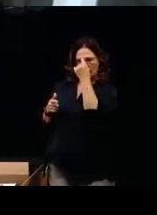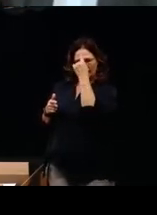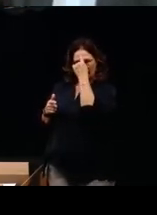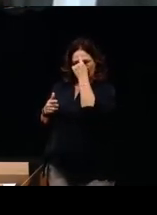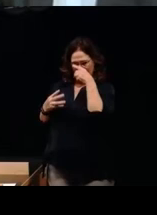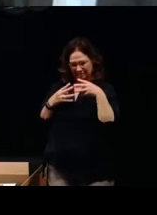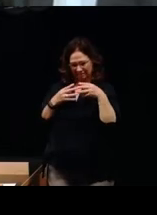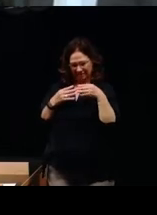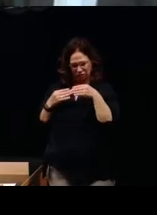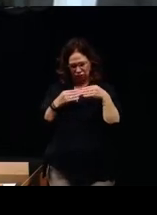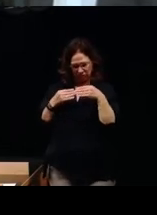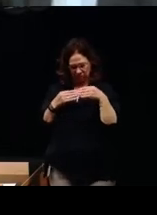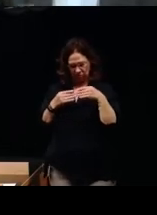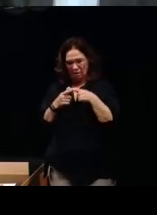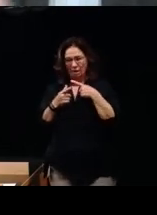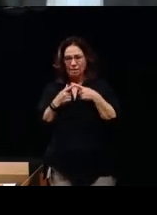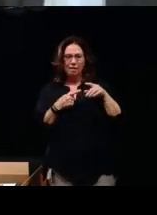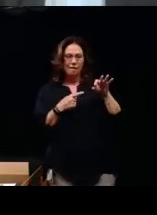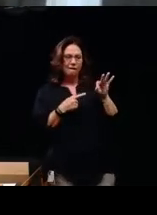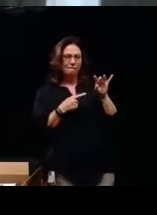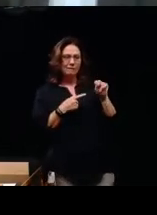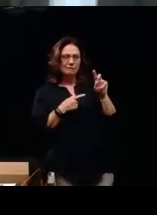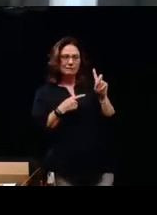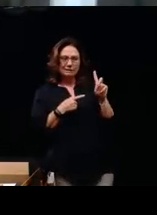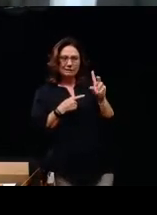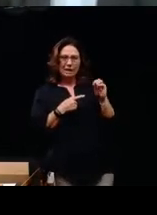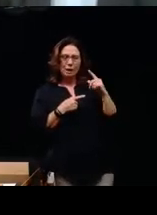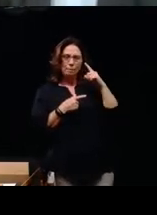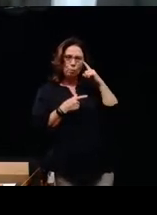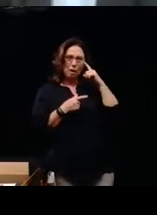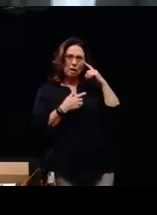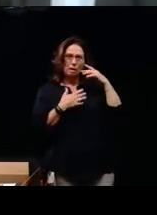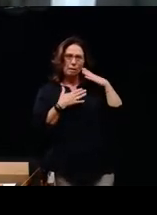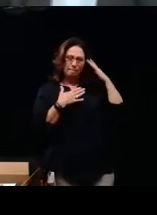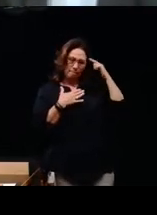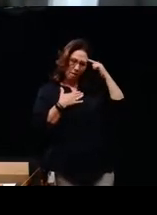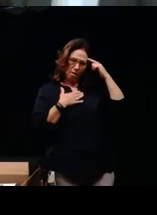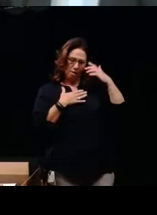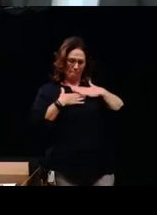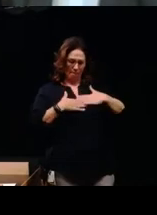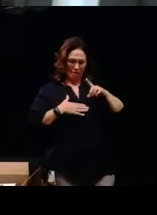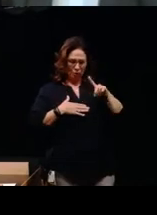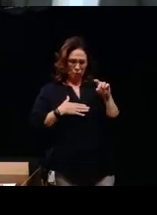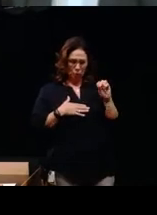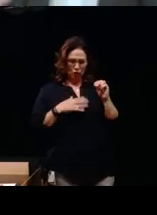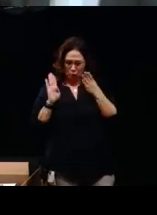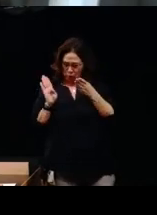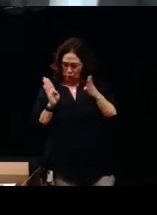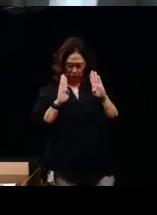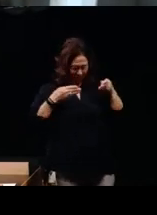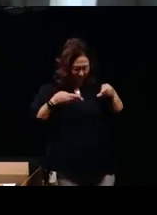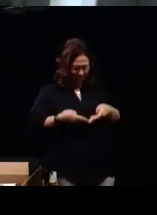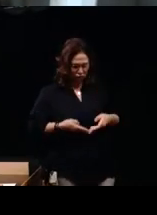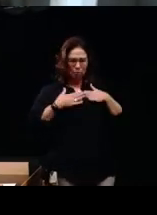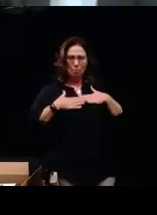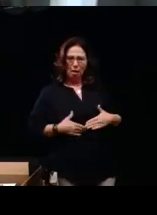And mechanistically for FND and for brain, mind, body disorders more broadly, drawing attention to the body is